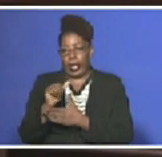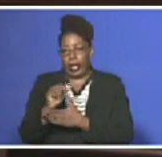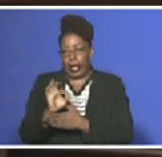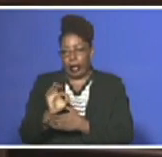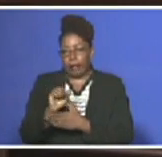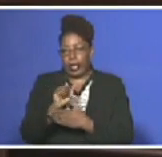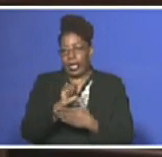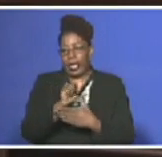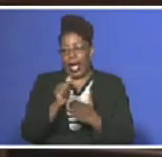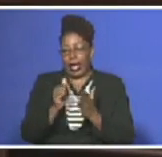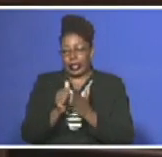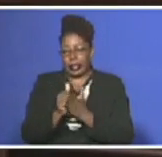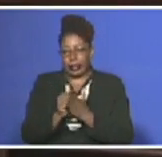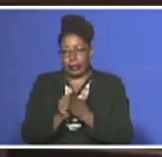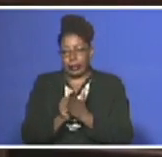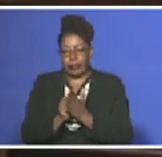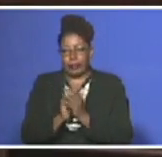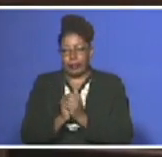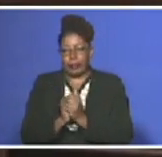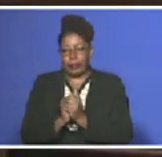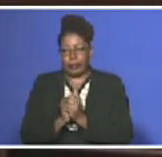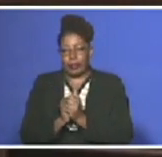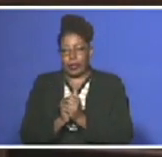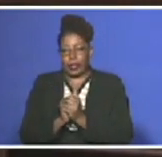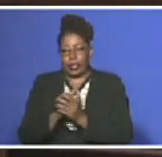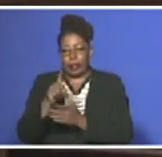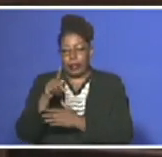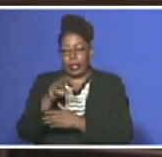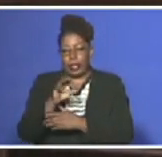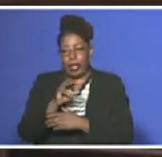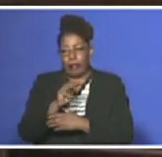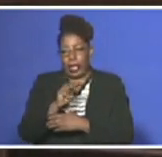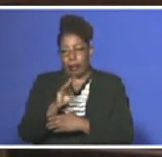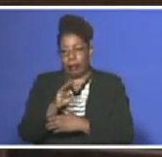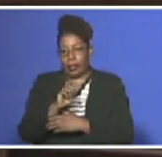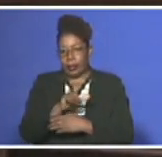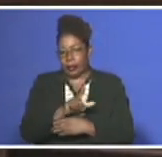Act. The PFM bill